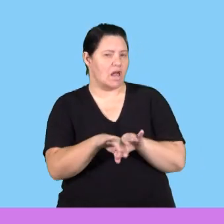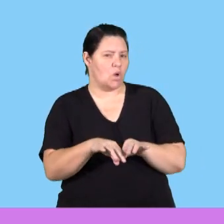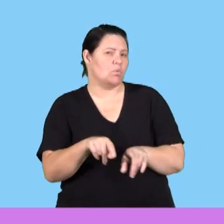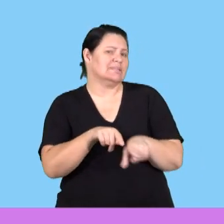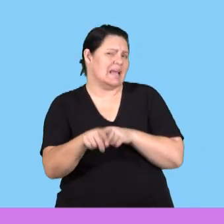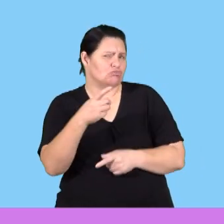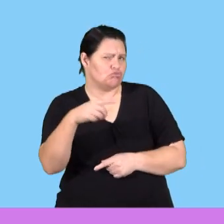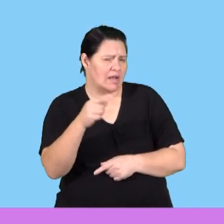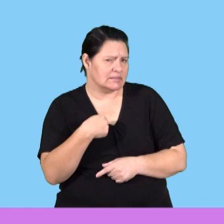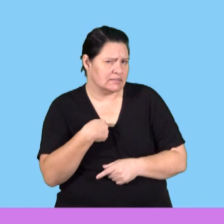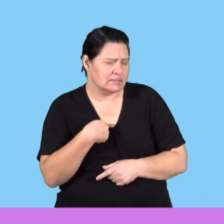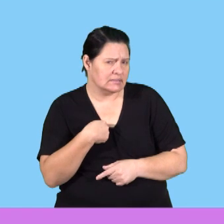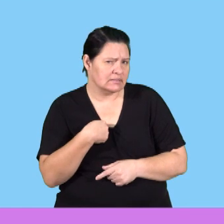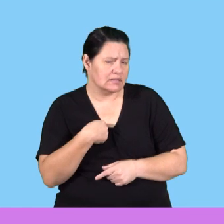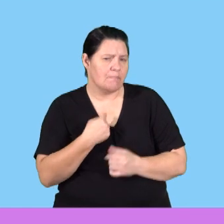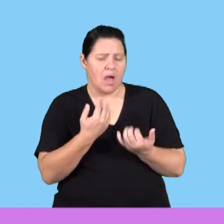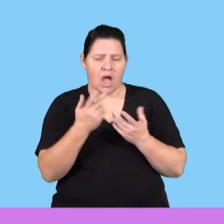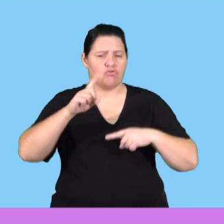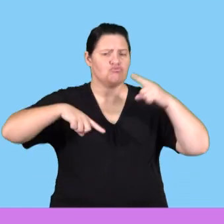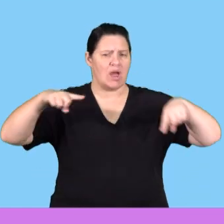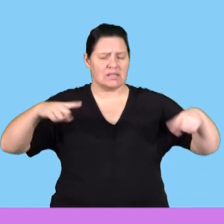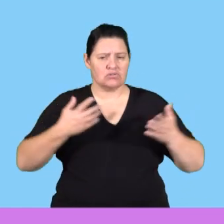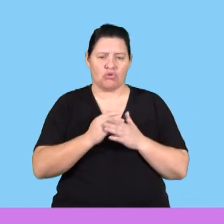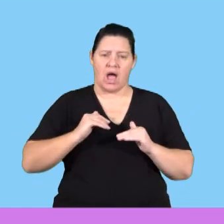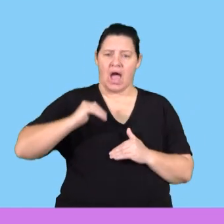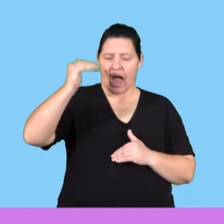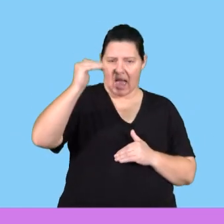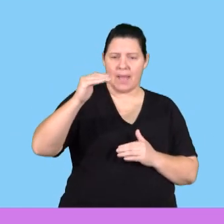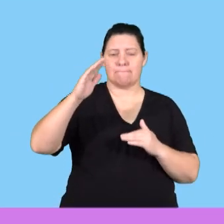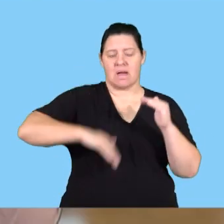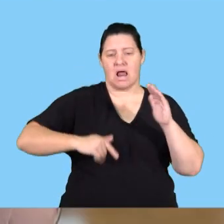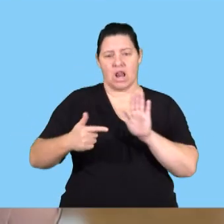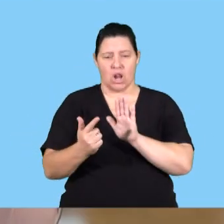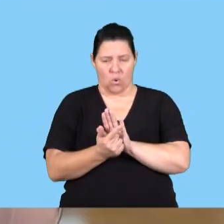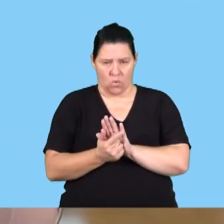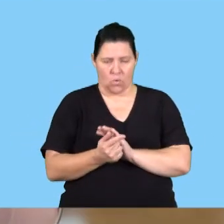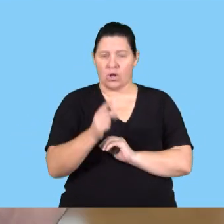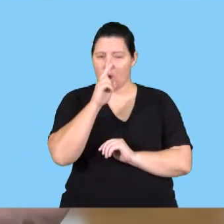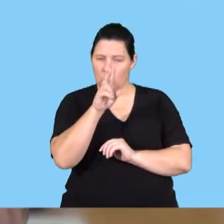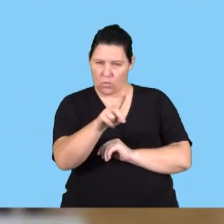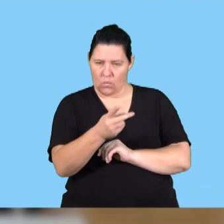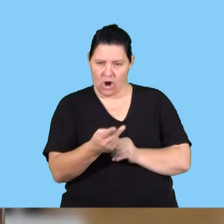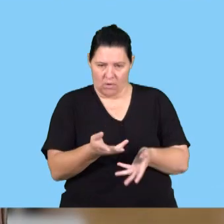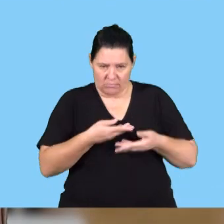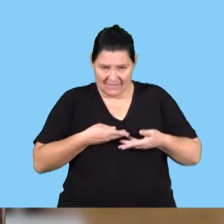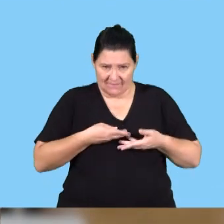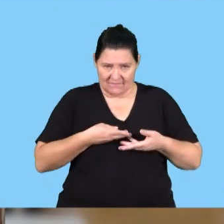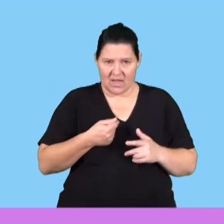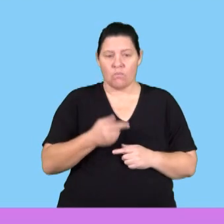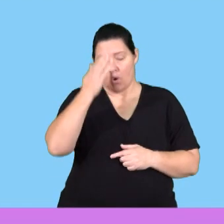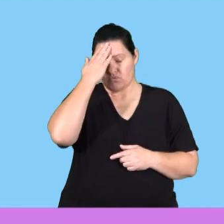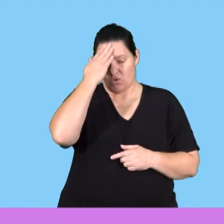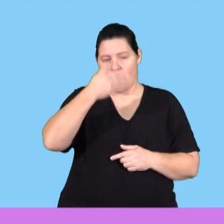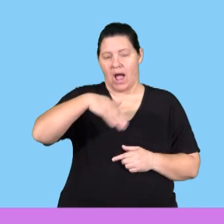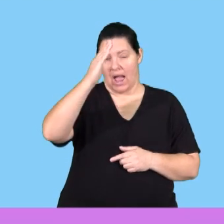your answer is correct, remember how do we calculate range? We say highest value minus lowest value. Looking at what is presented